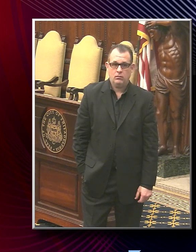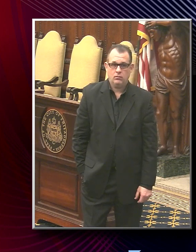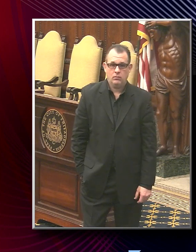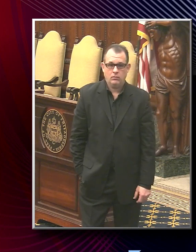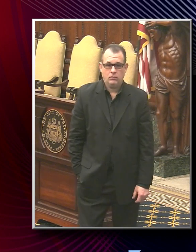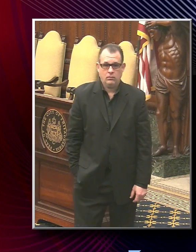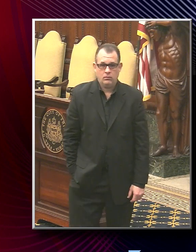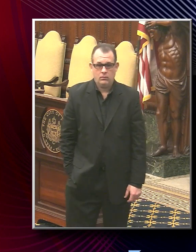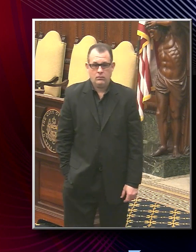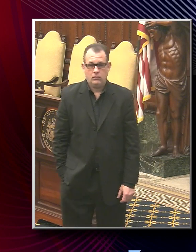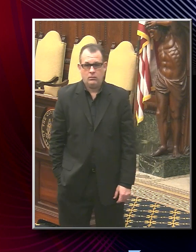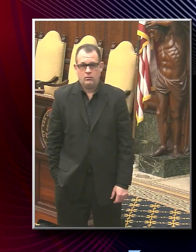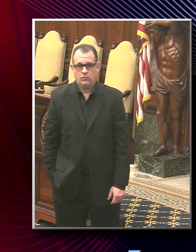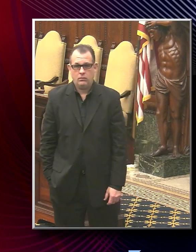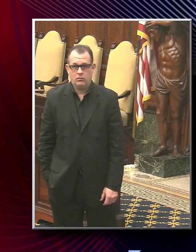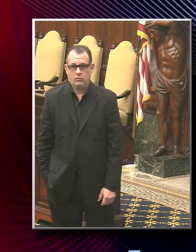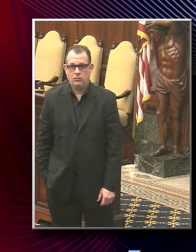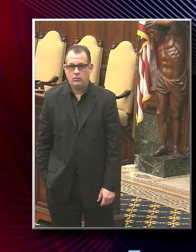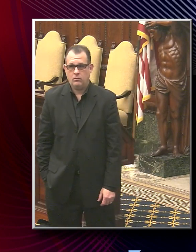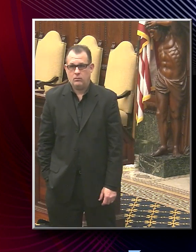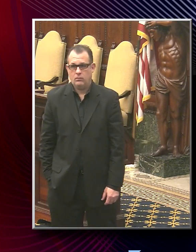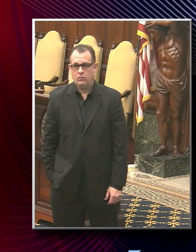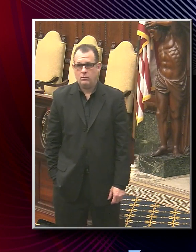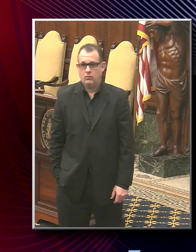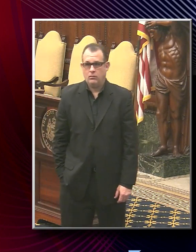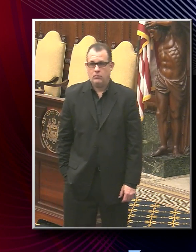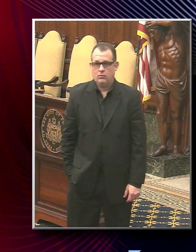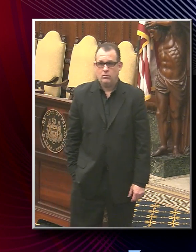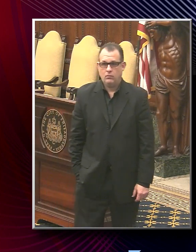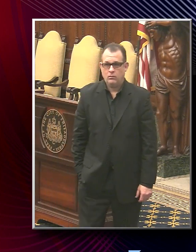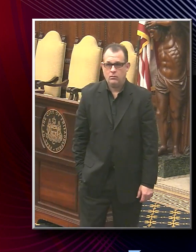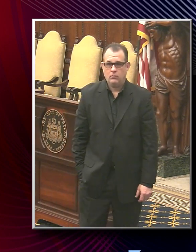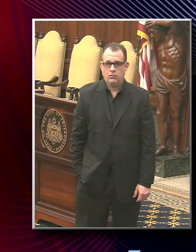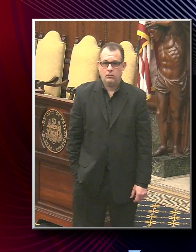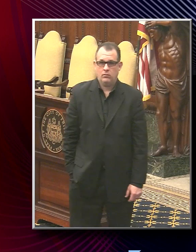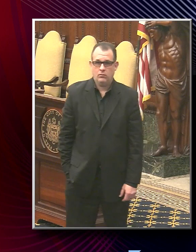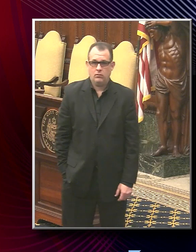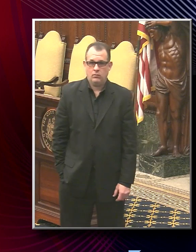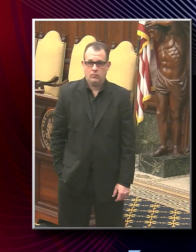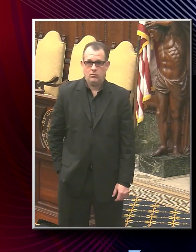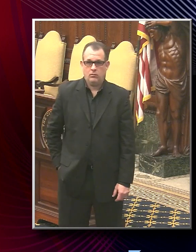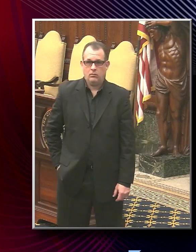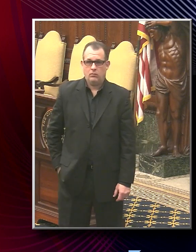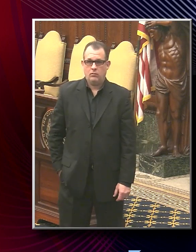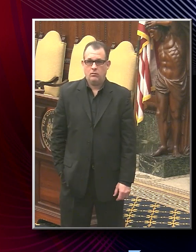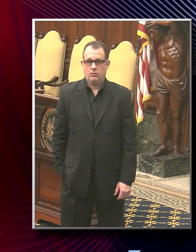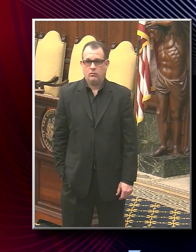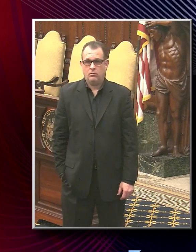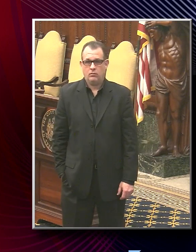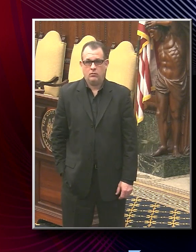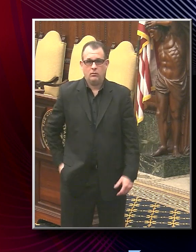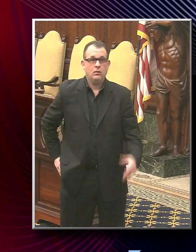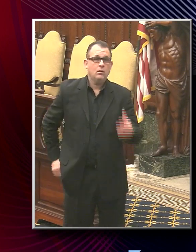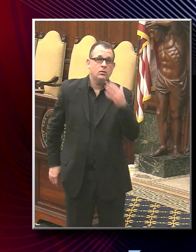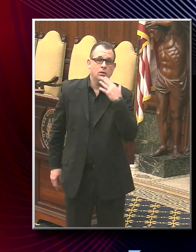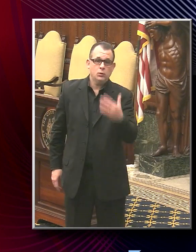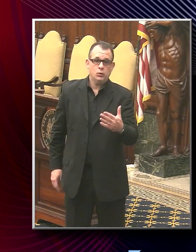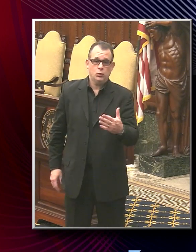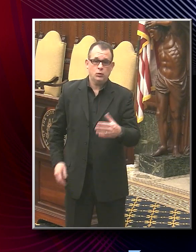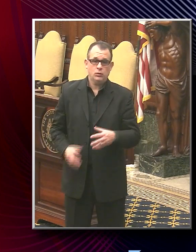ser vacunados y todos los demás vienen por detrás. Vamos a tratar de resolverlo de esta manera. Sí, gracias. Nada